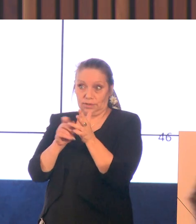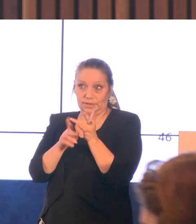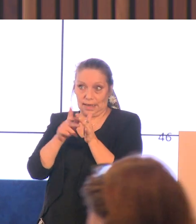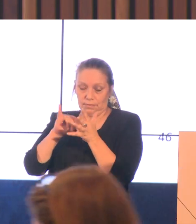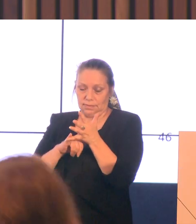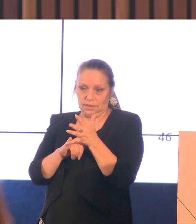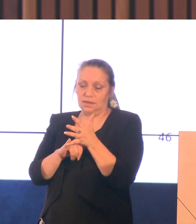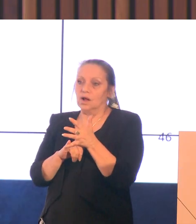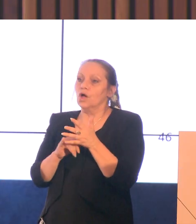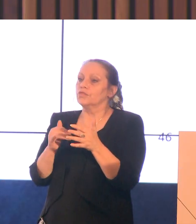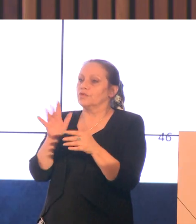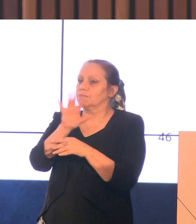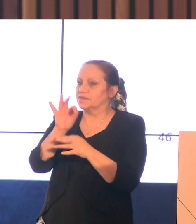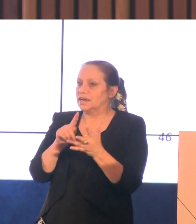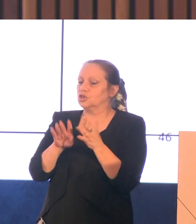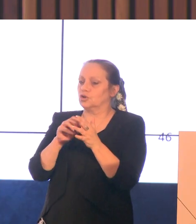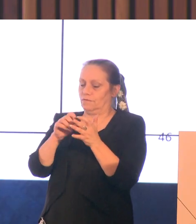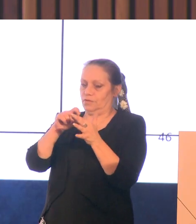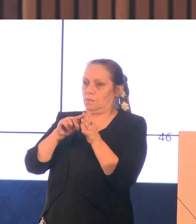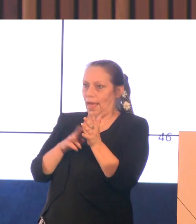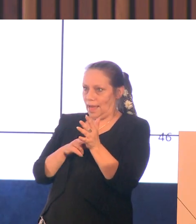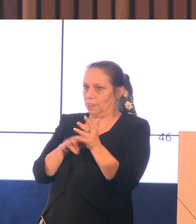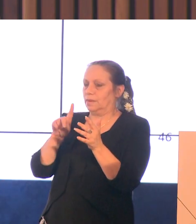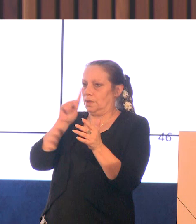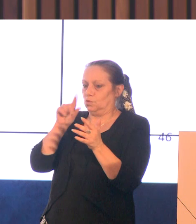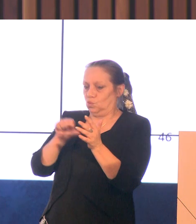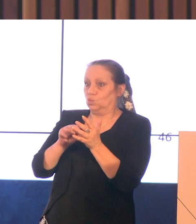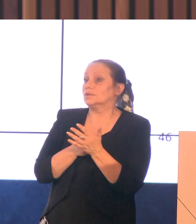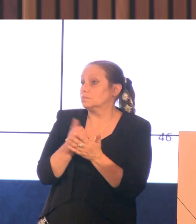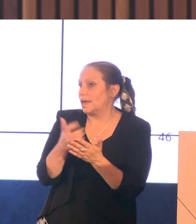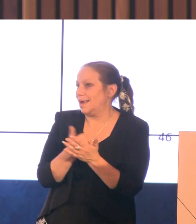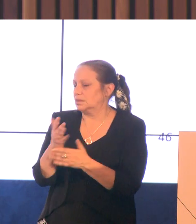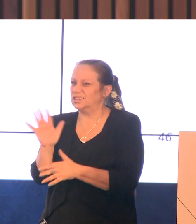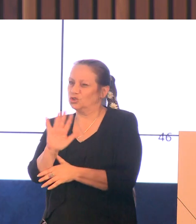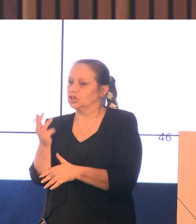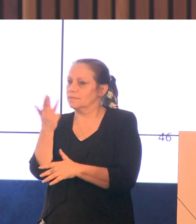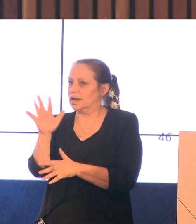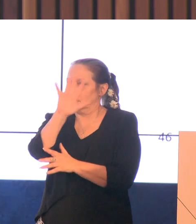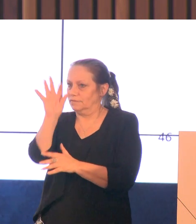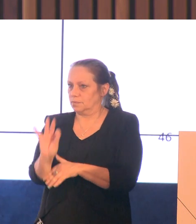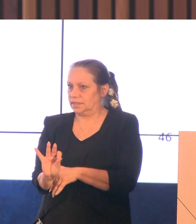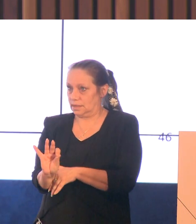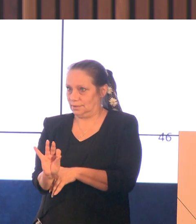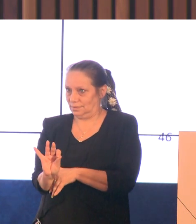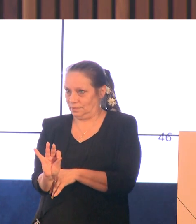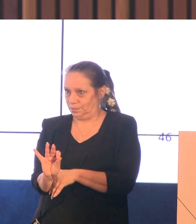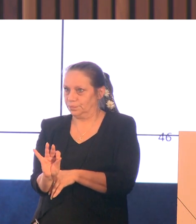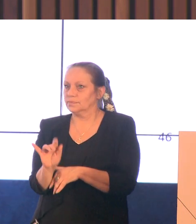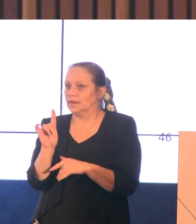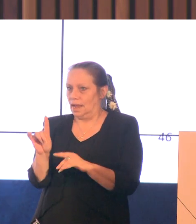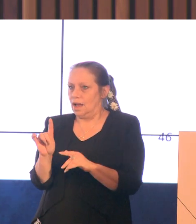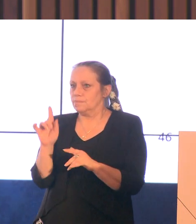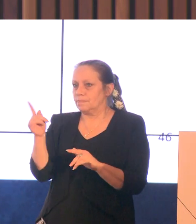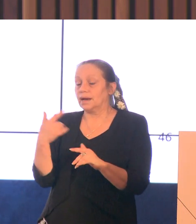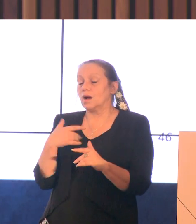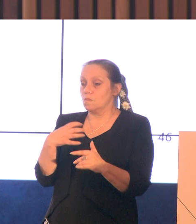other words, the proportion of each plan that participants spend, is around 95%. They're then taking a